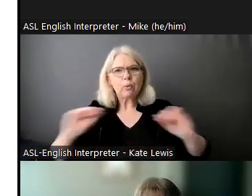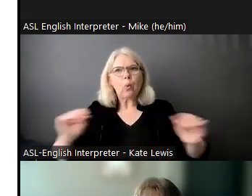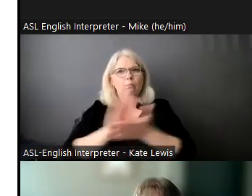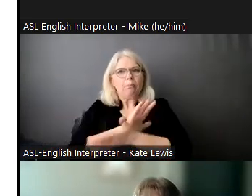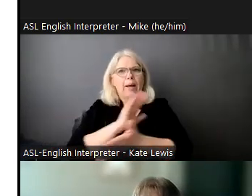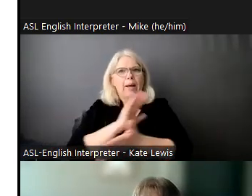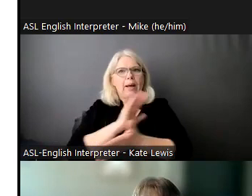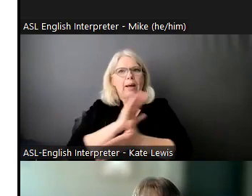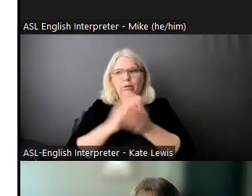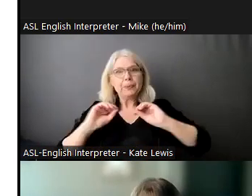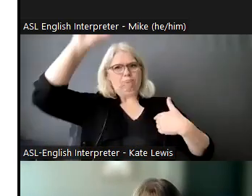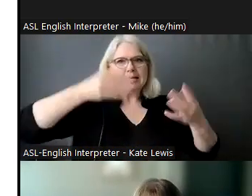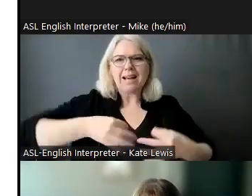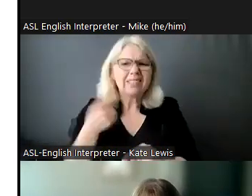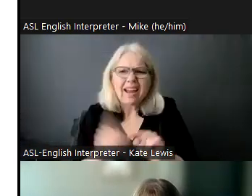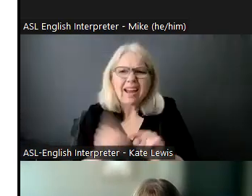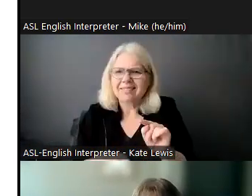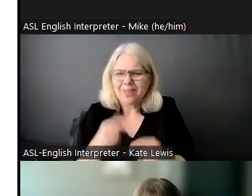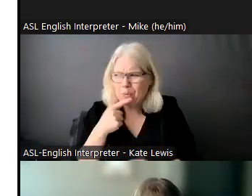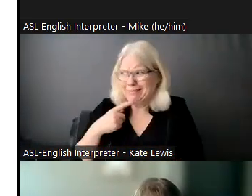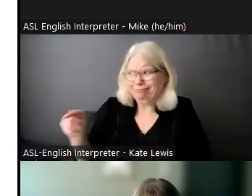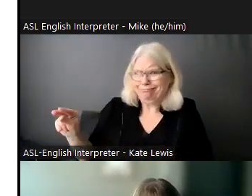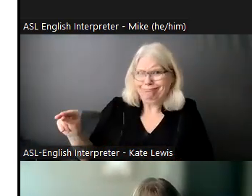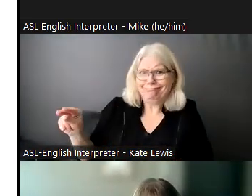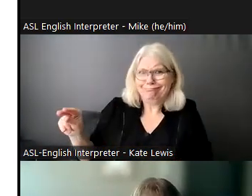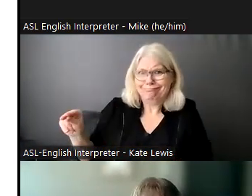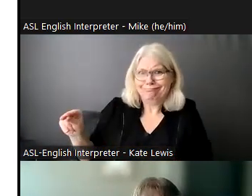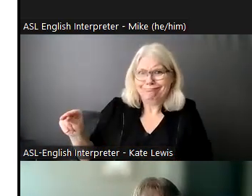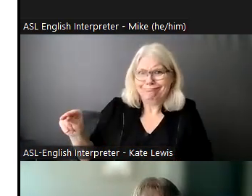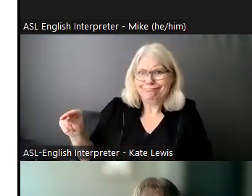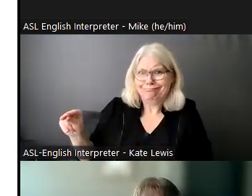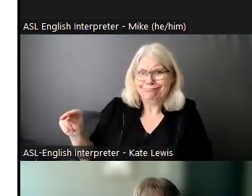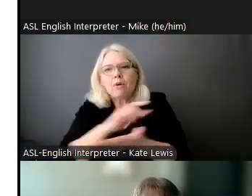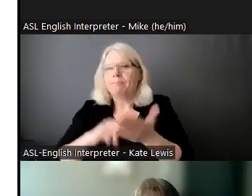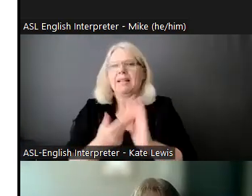present it to people in order to be allowed to make decisions, even if you were.